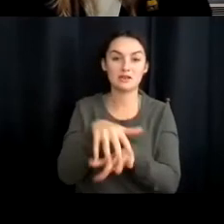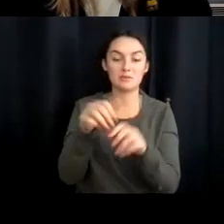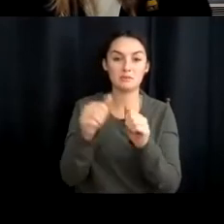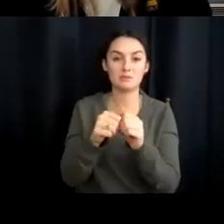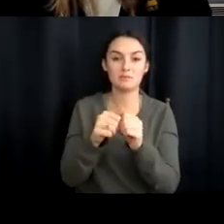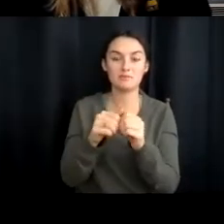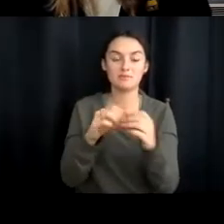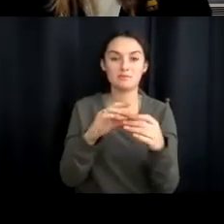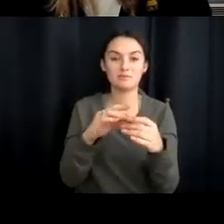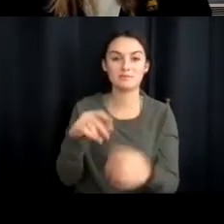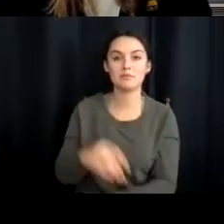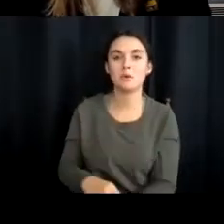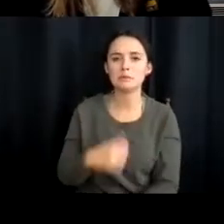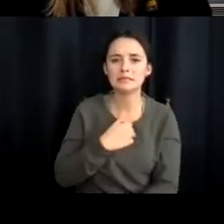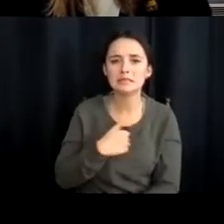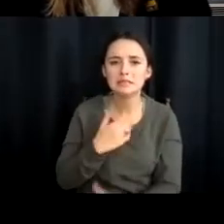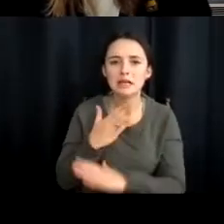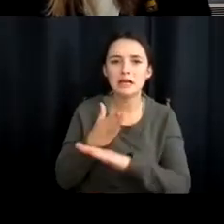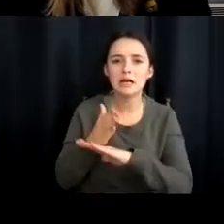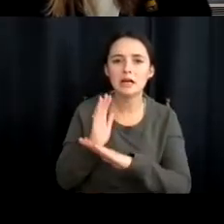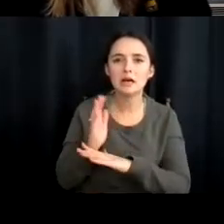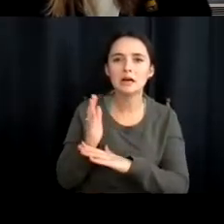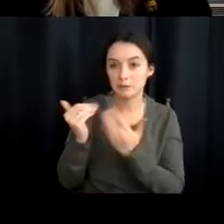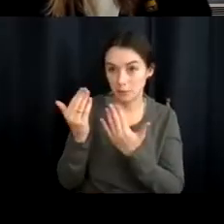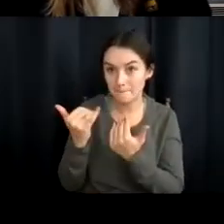oops, sorry, I didn't mean to. Go ahead.